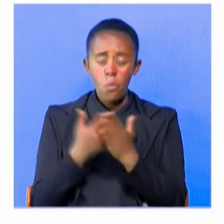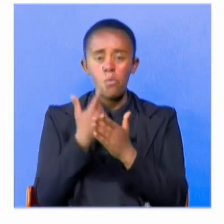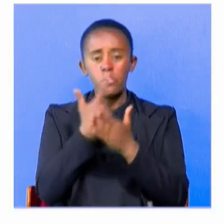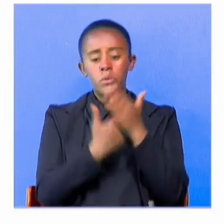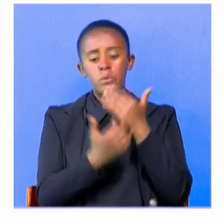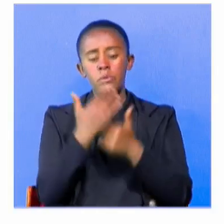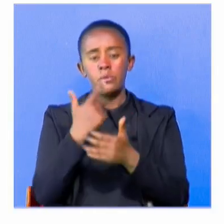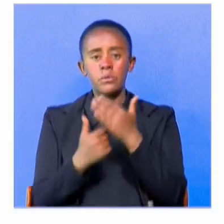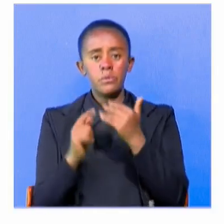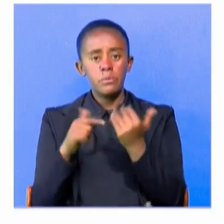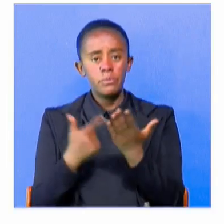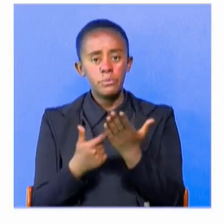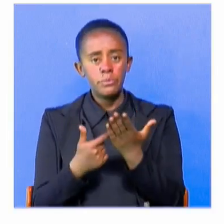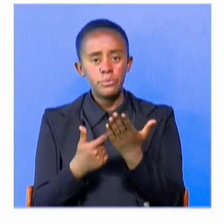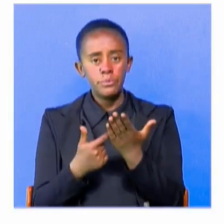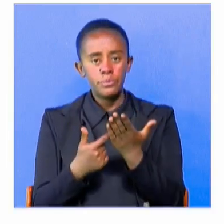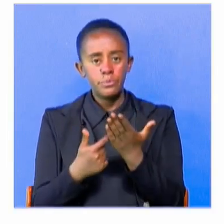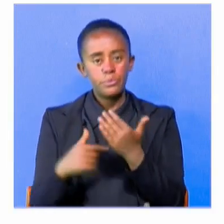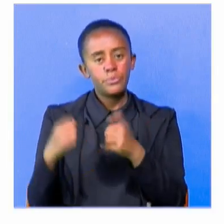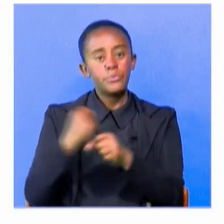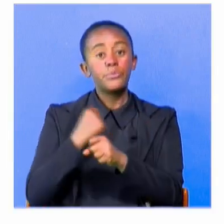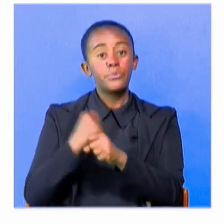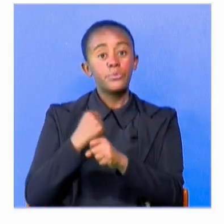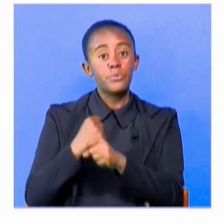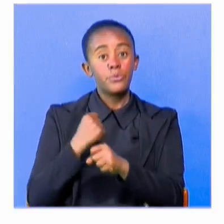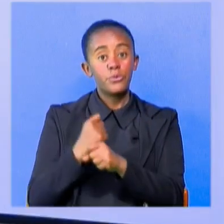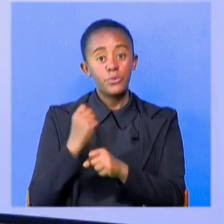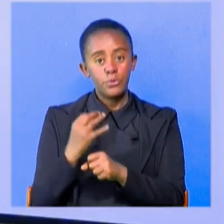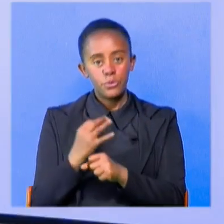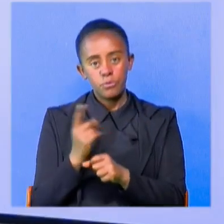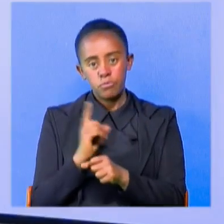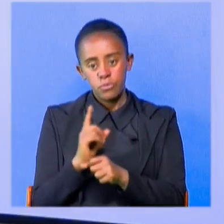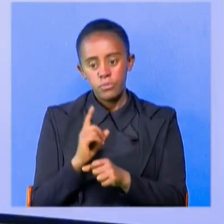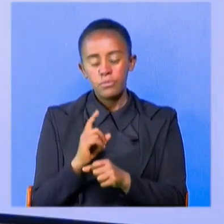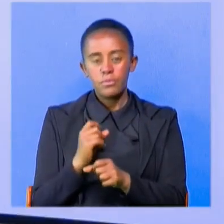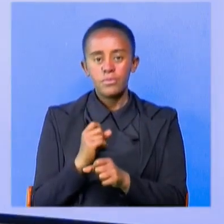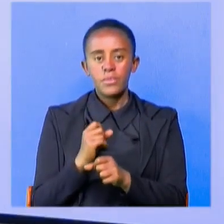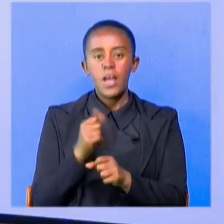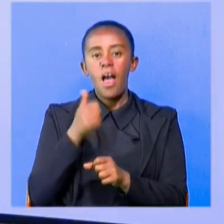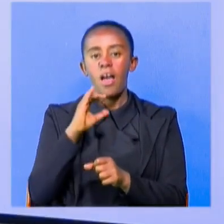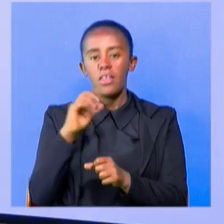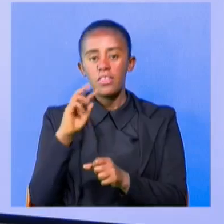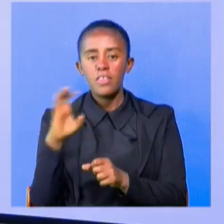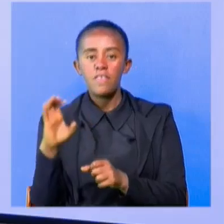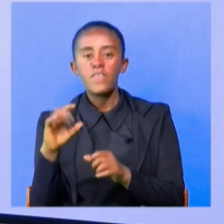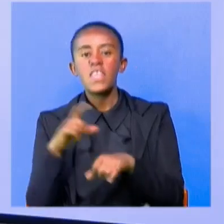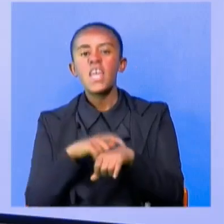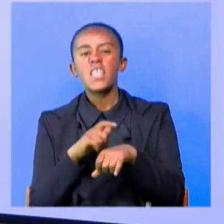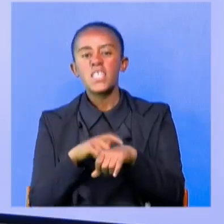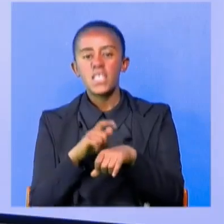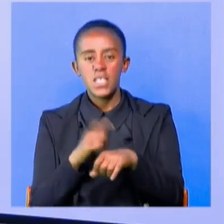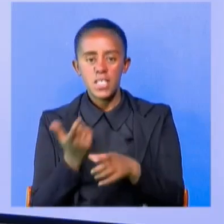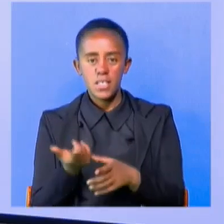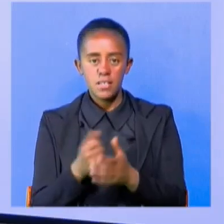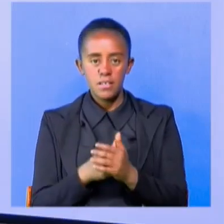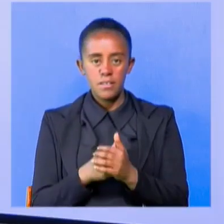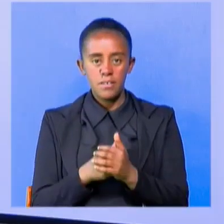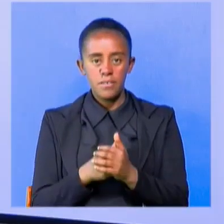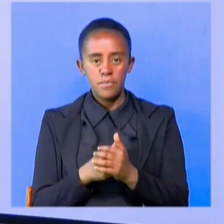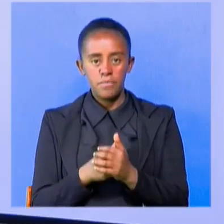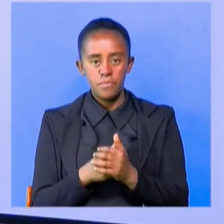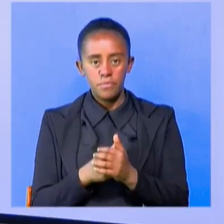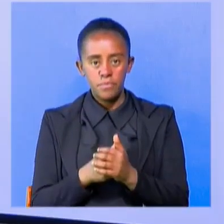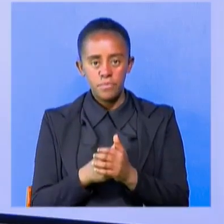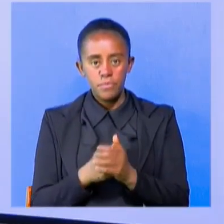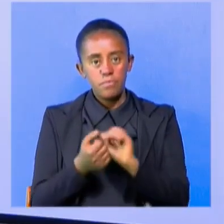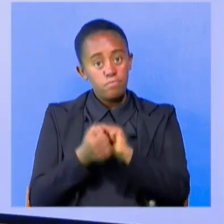about the door of the actor. In short, what we call them, they are active tenses. Shall we go